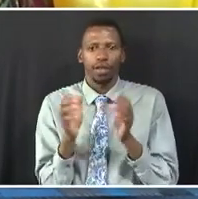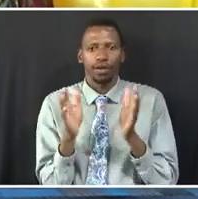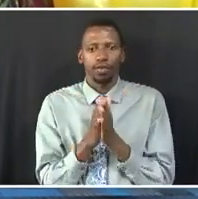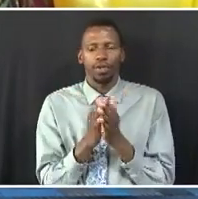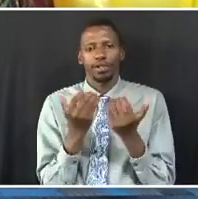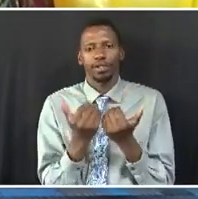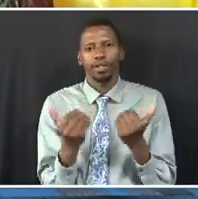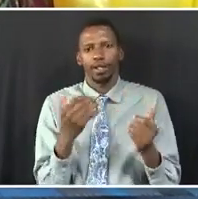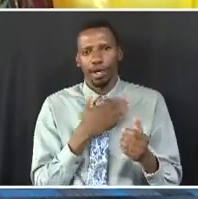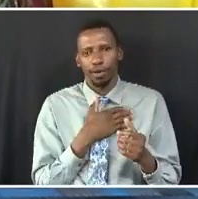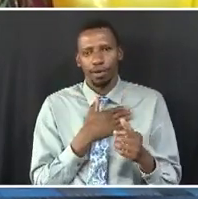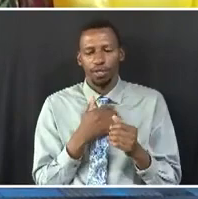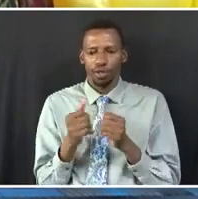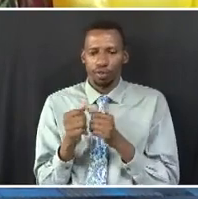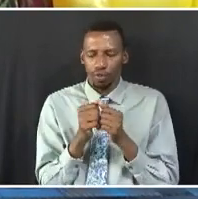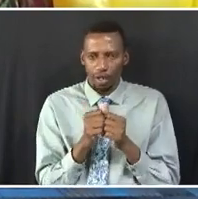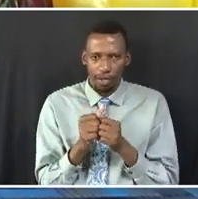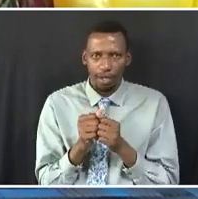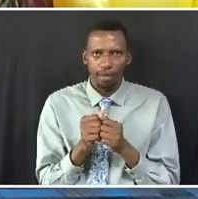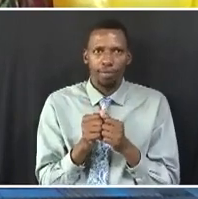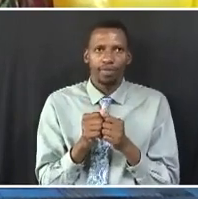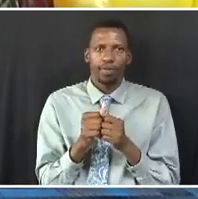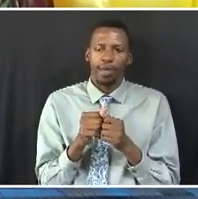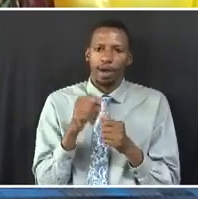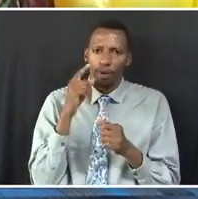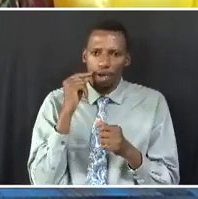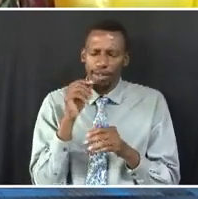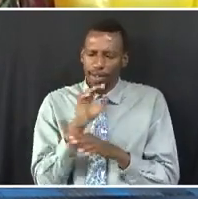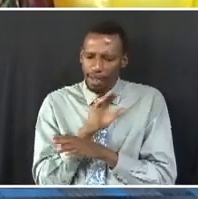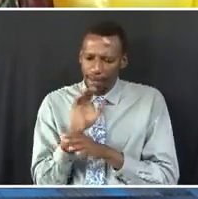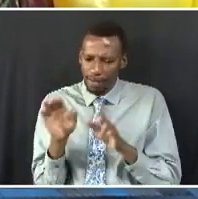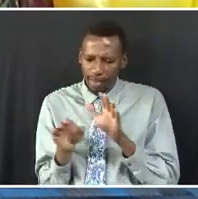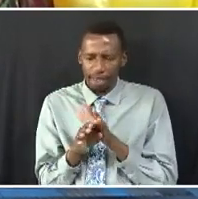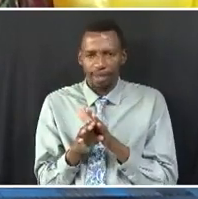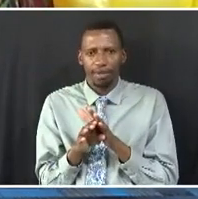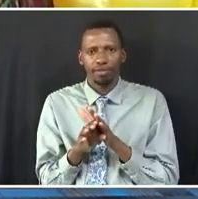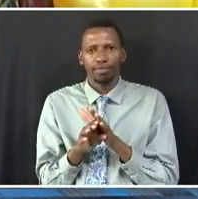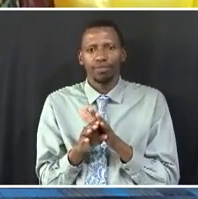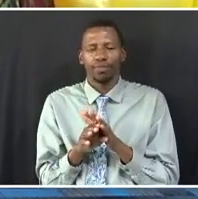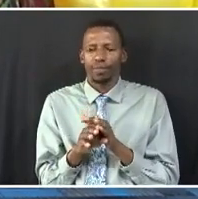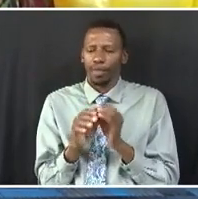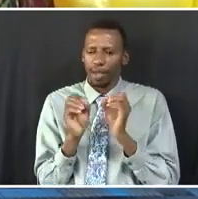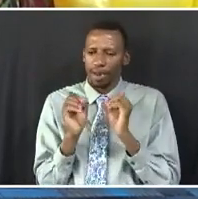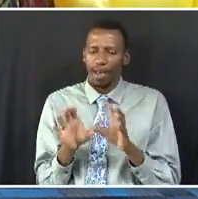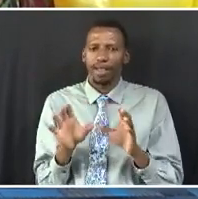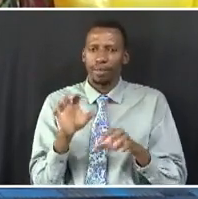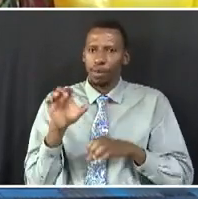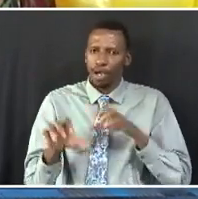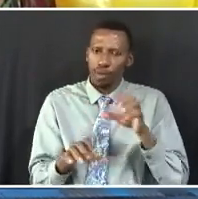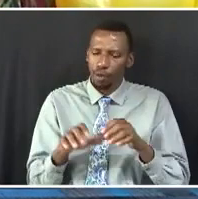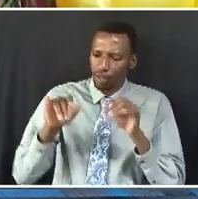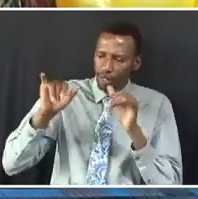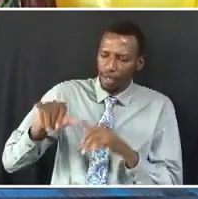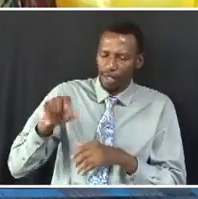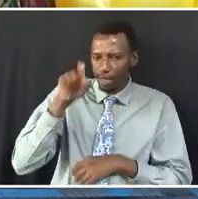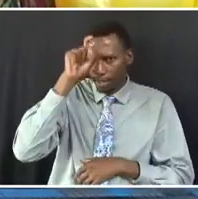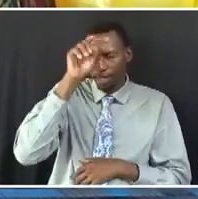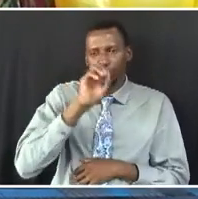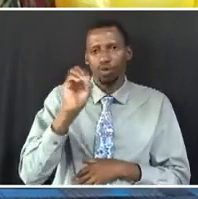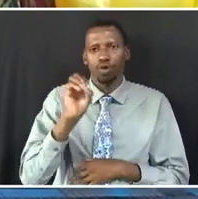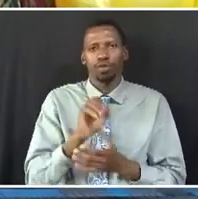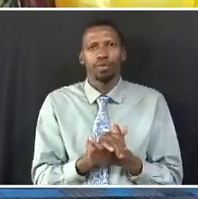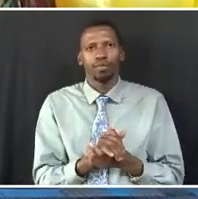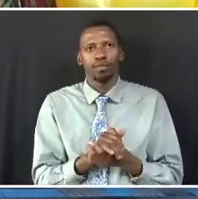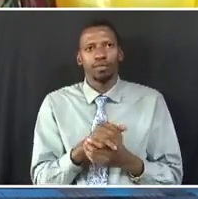children, together with our cows, together with our everything. Not a single hoof will remain in Egypt. Amen. Of course, he